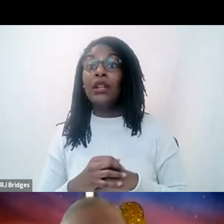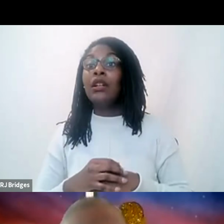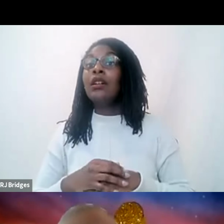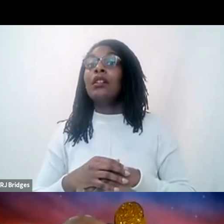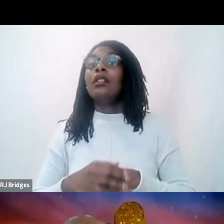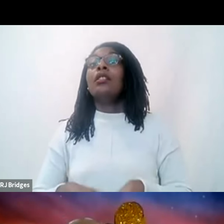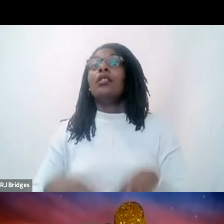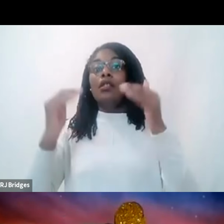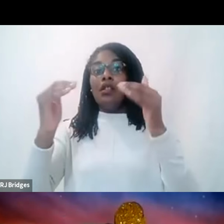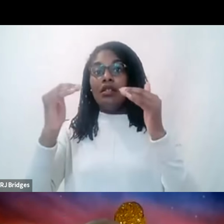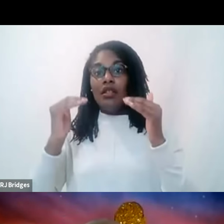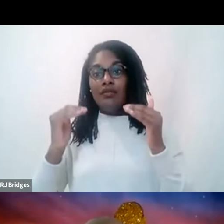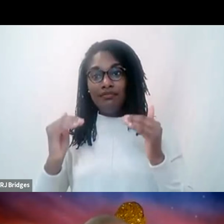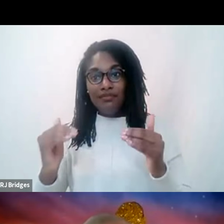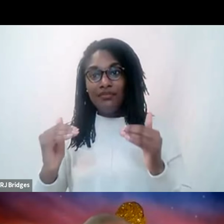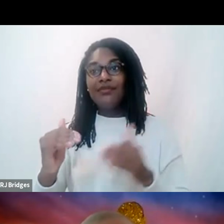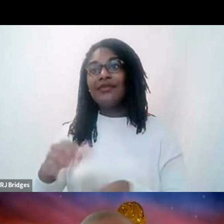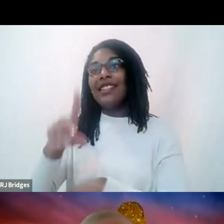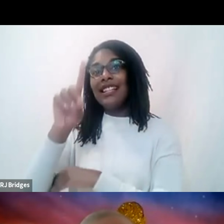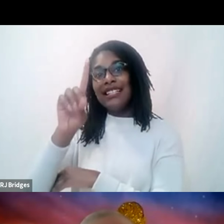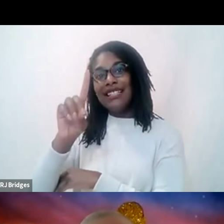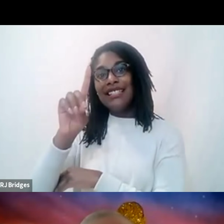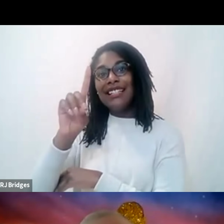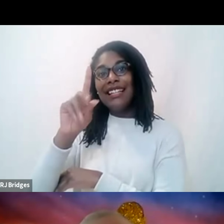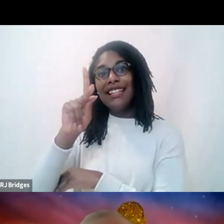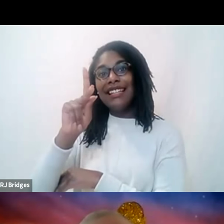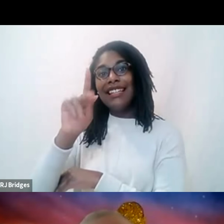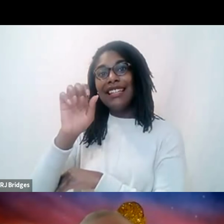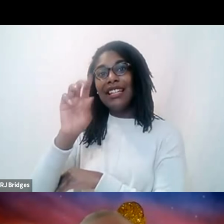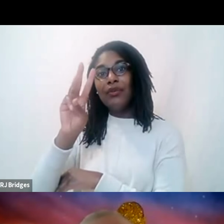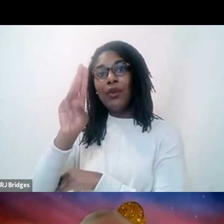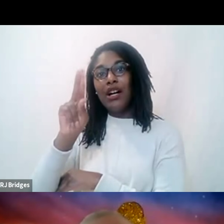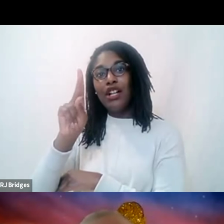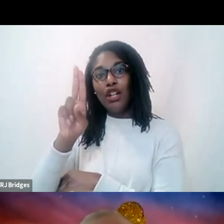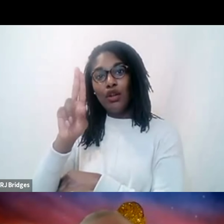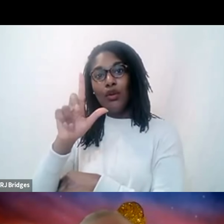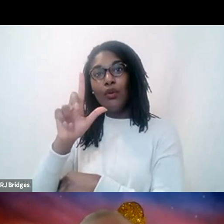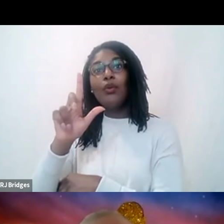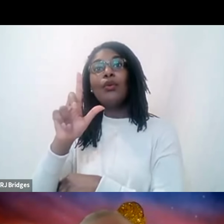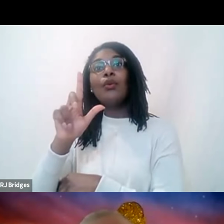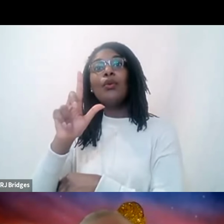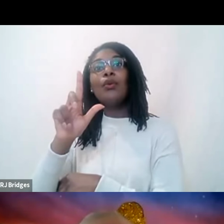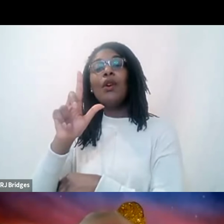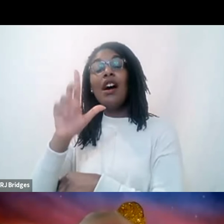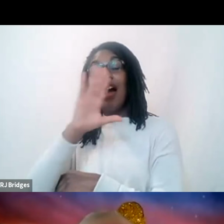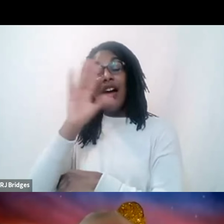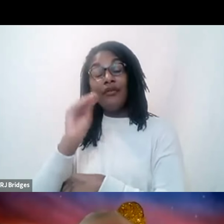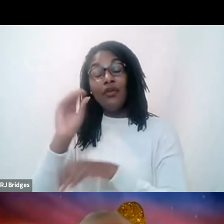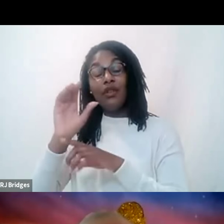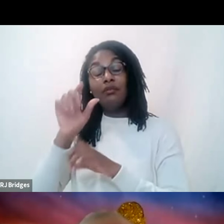Diallo Zumbri is the founder of the Washington, D.C. based Adinkra Group, an African